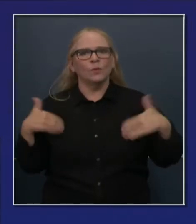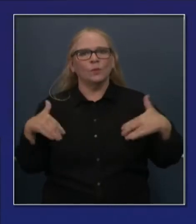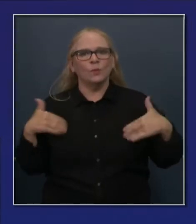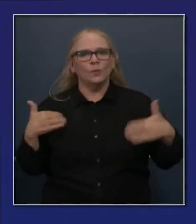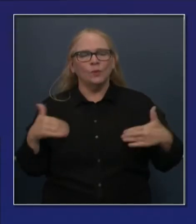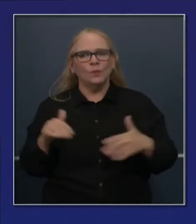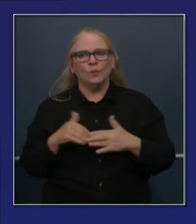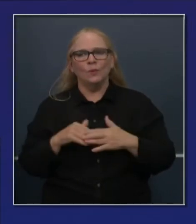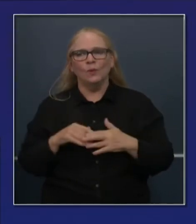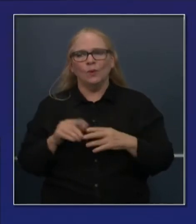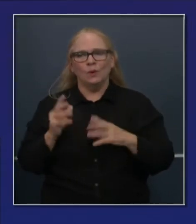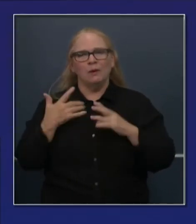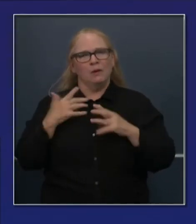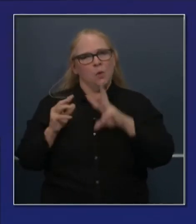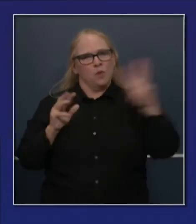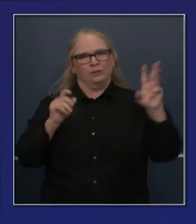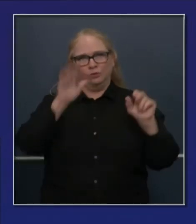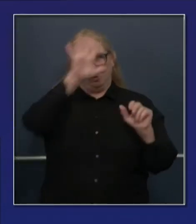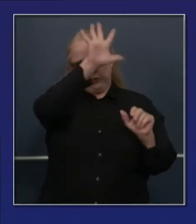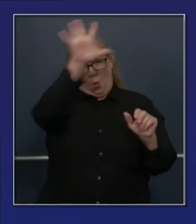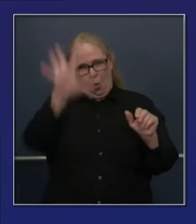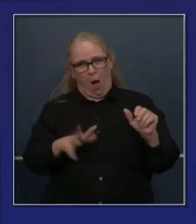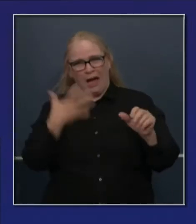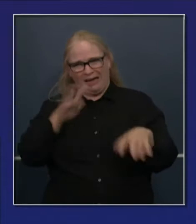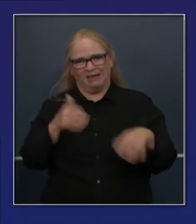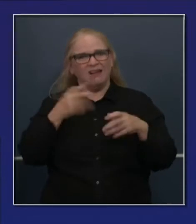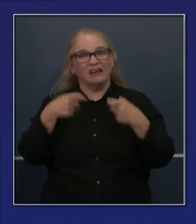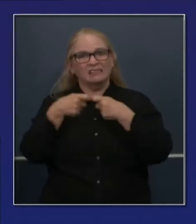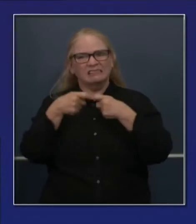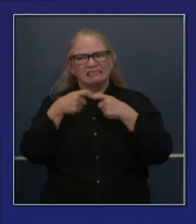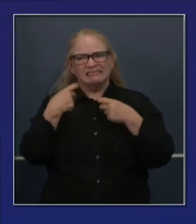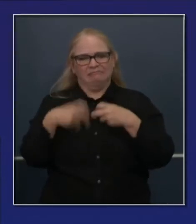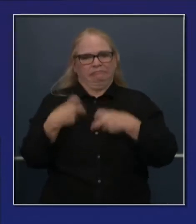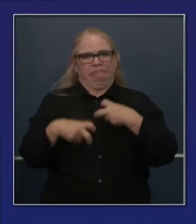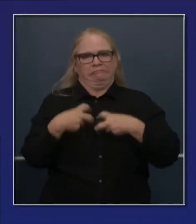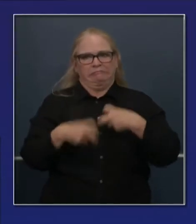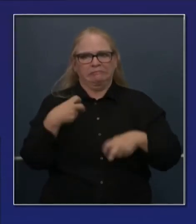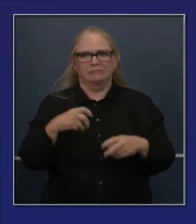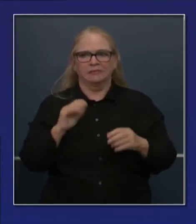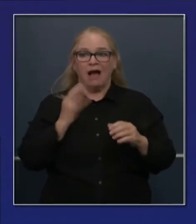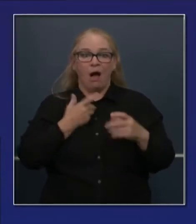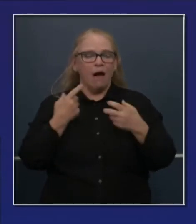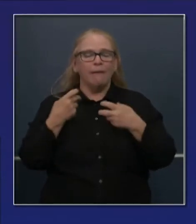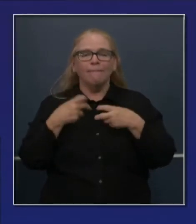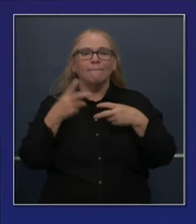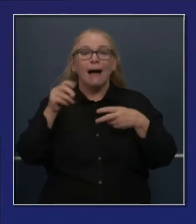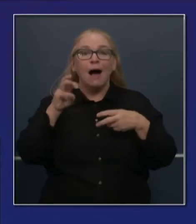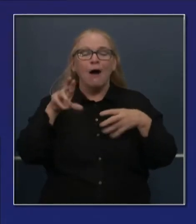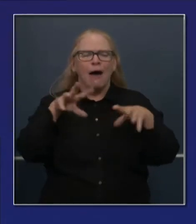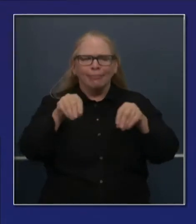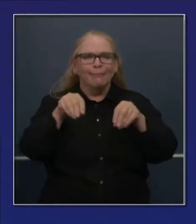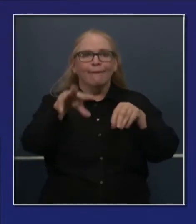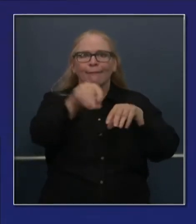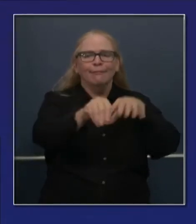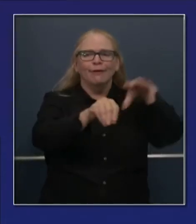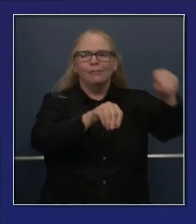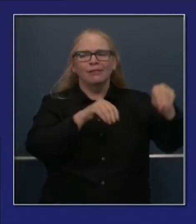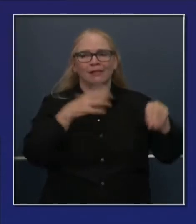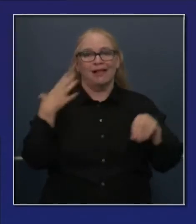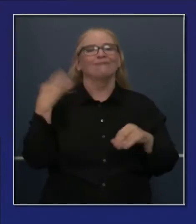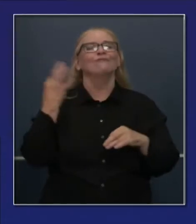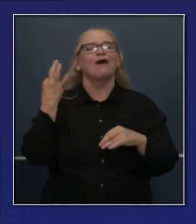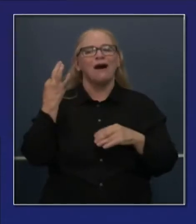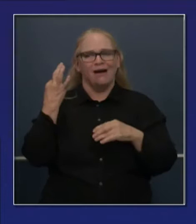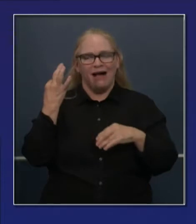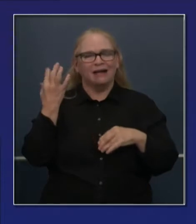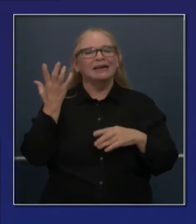has put pressure that has created some temporary service interruptions that began on Friday, that moved into